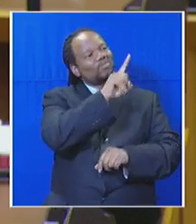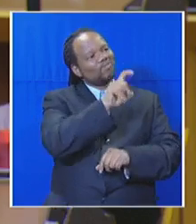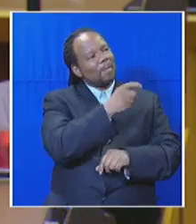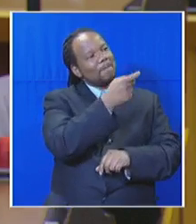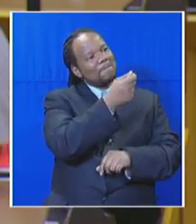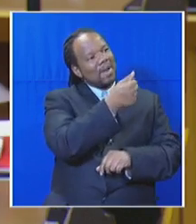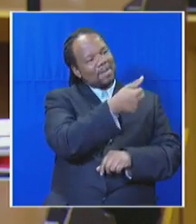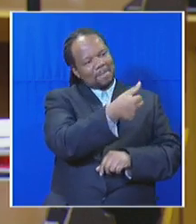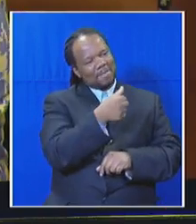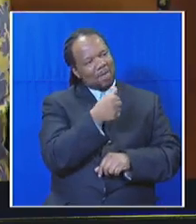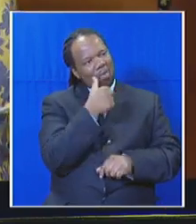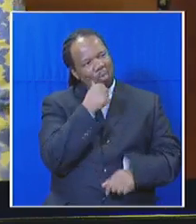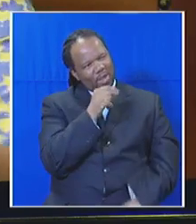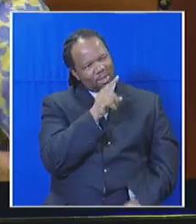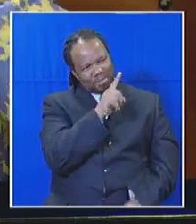It's as simple as that.